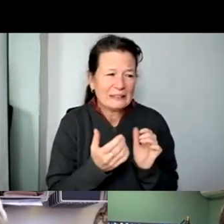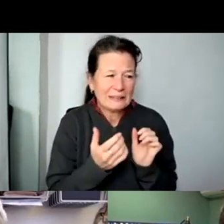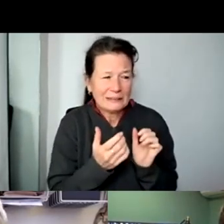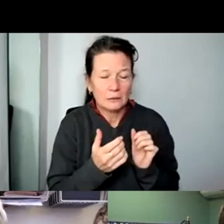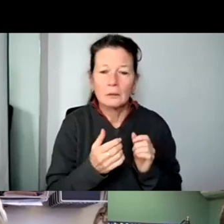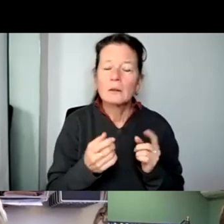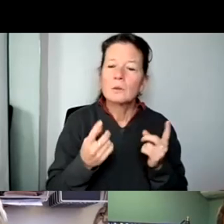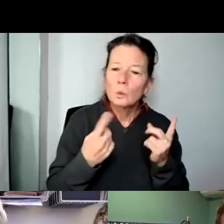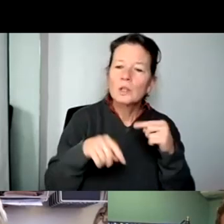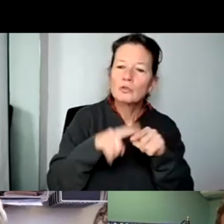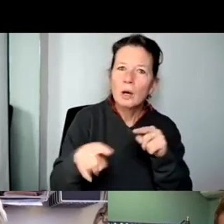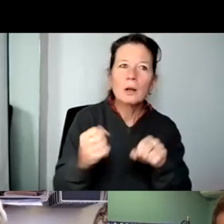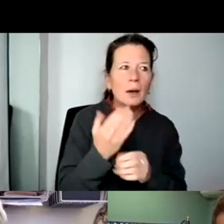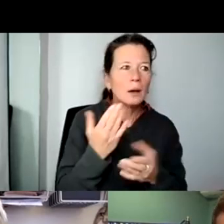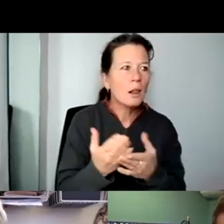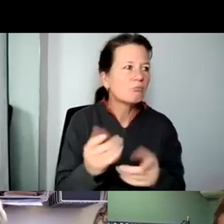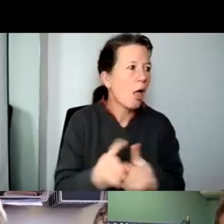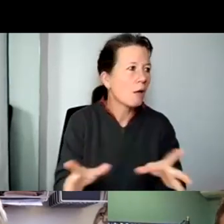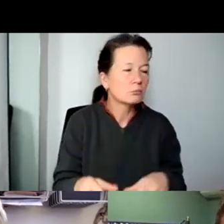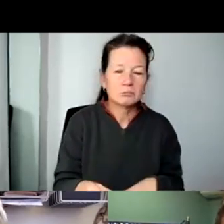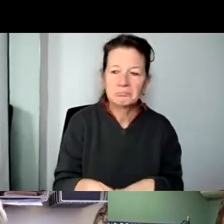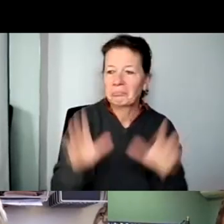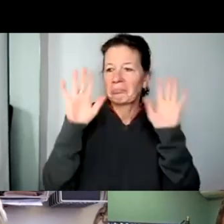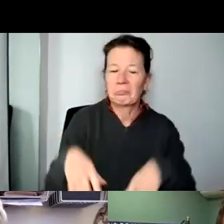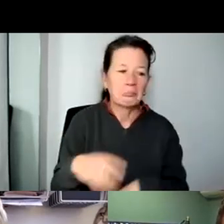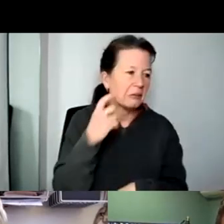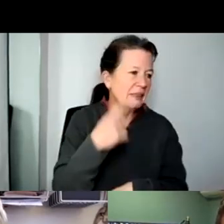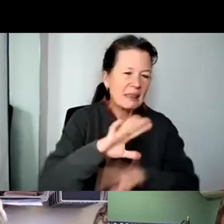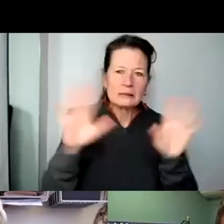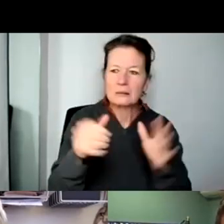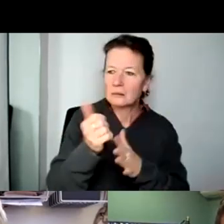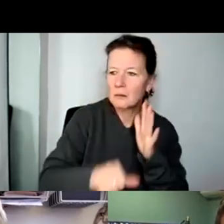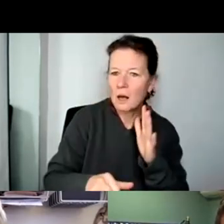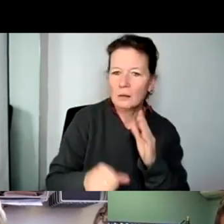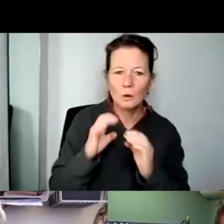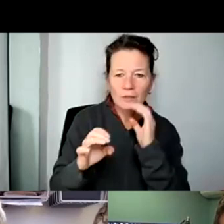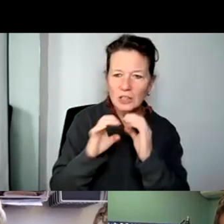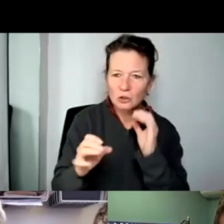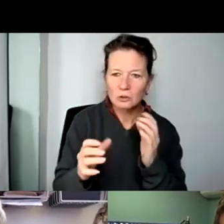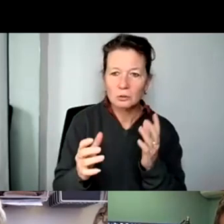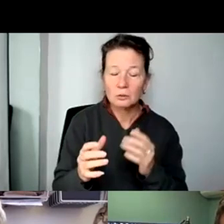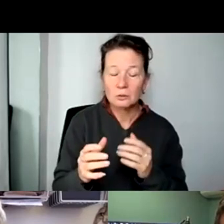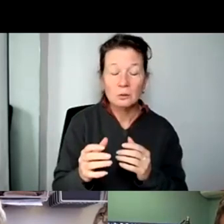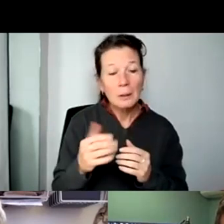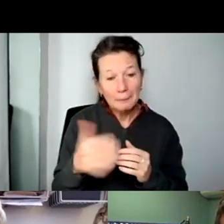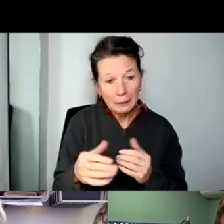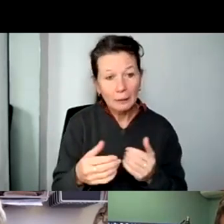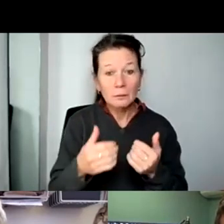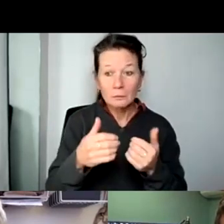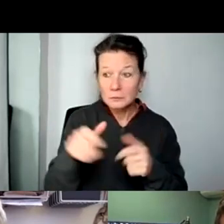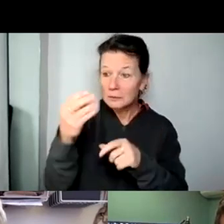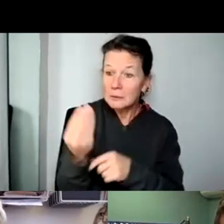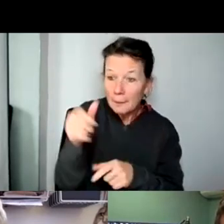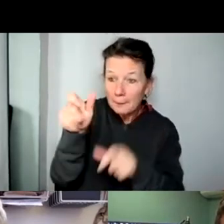But we're trying to make it seem like one part, one way of starting a conversation. And we have had musicians who've had really good